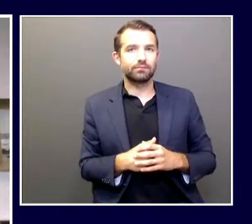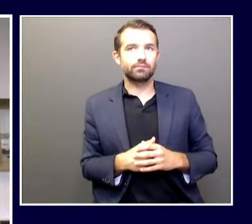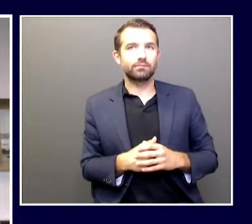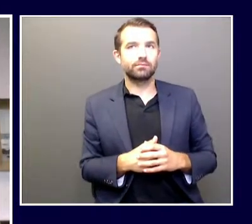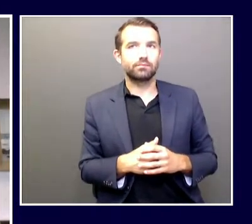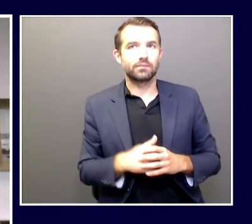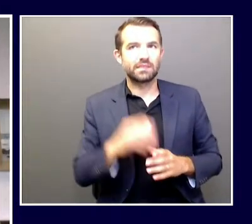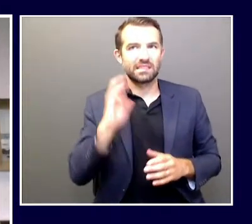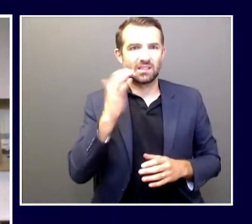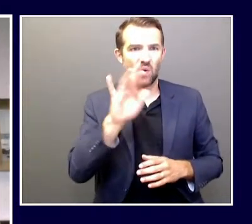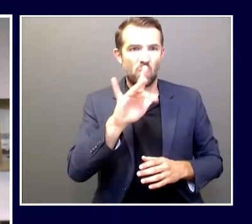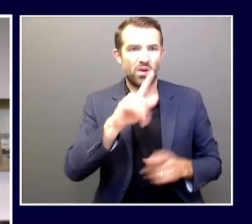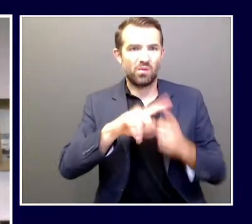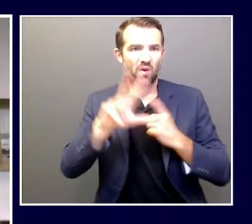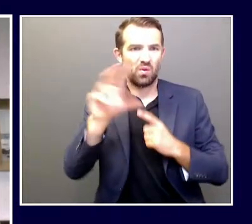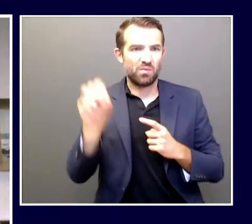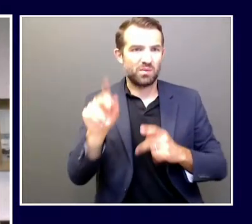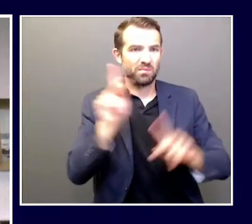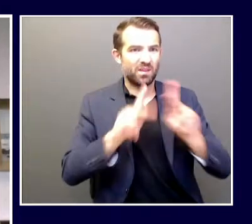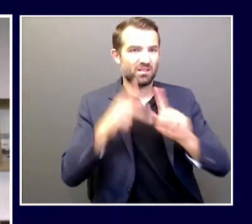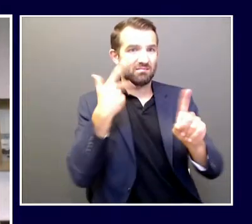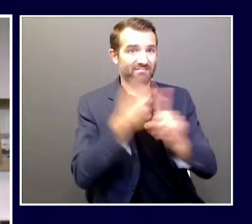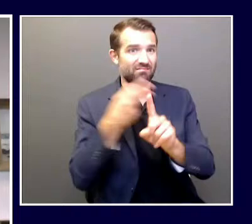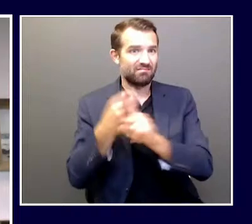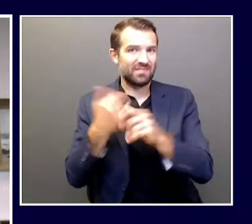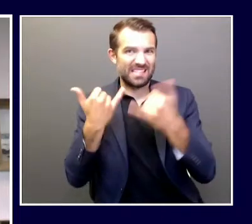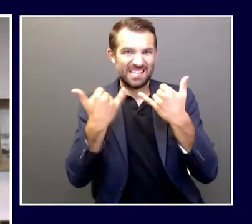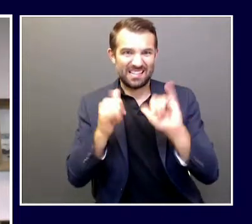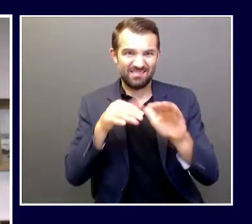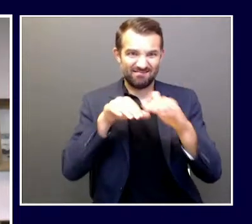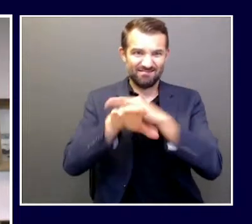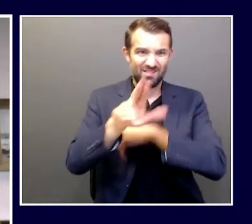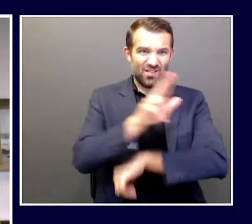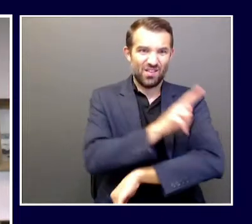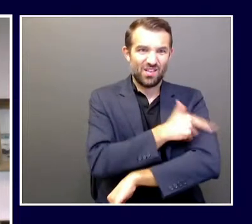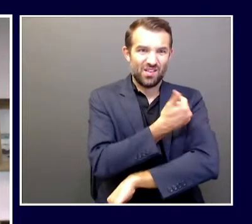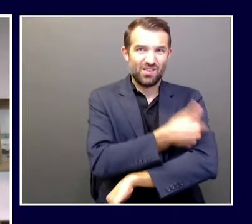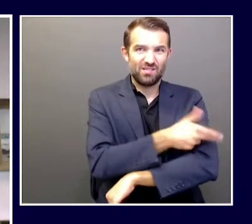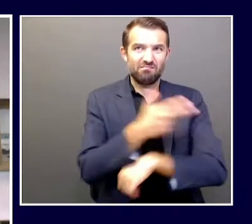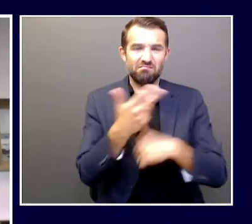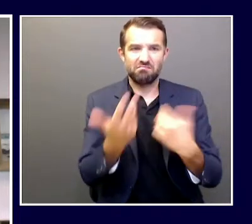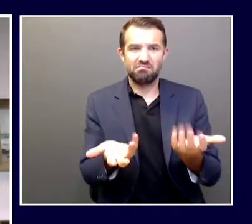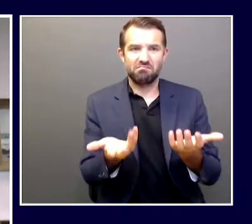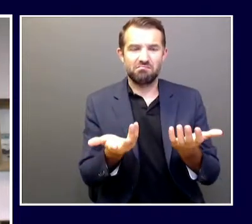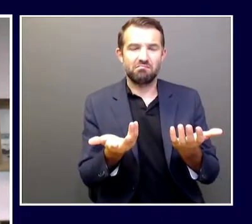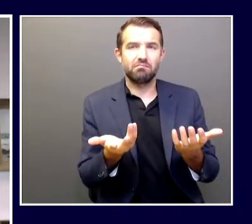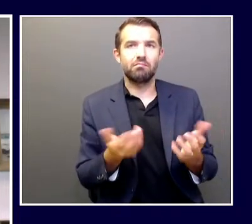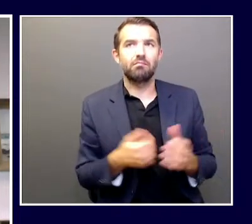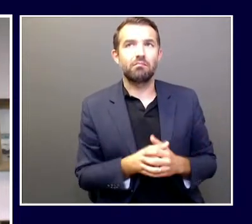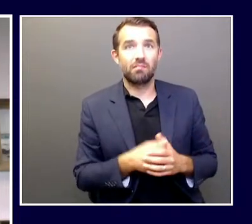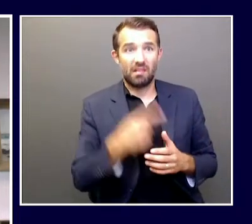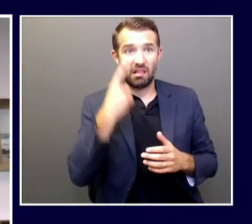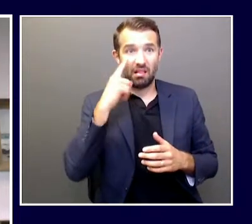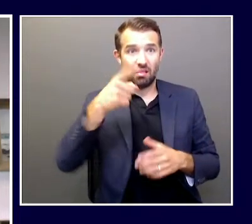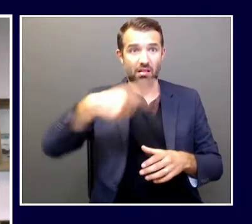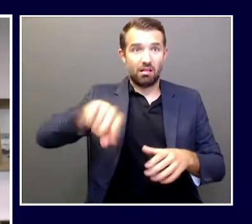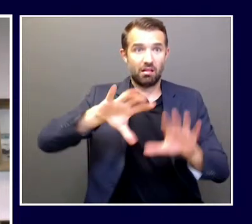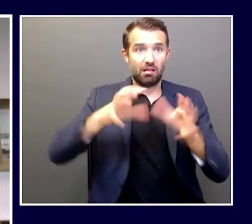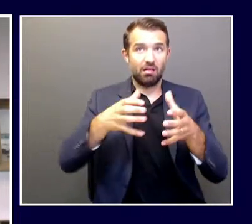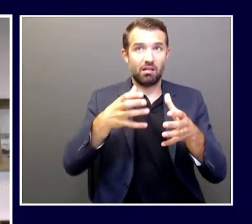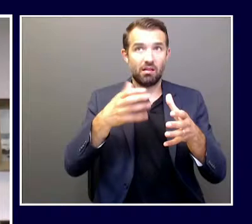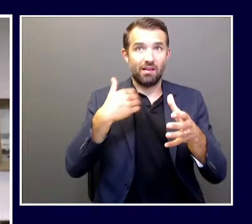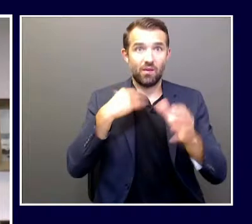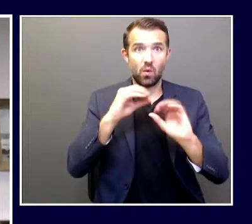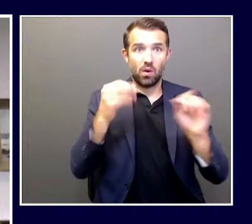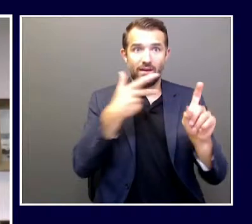And is it safe to say that had they not been vaccinated, then they'd be dead? I can't speculate as to how